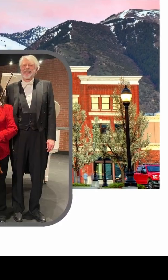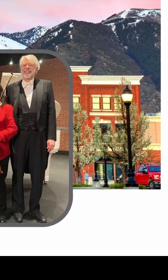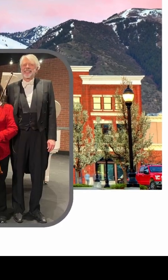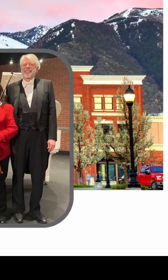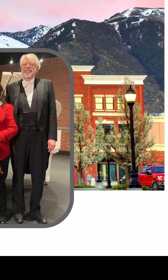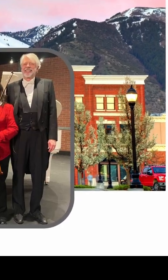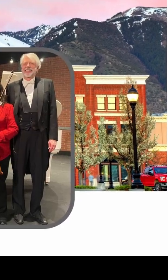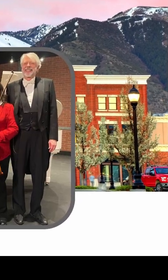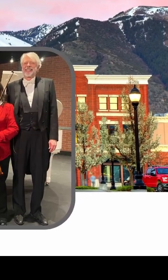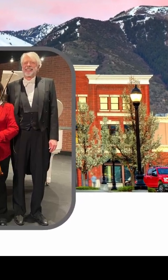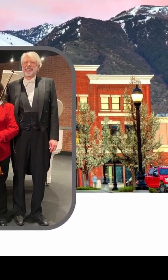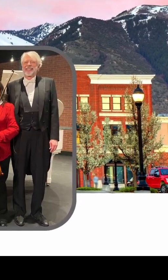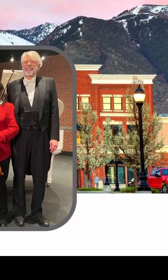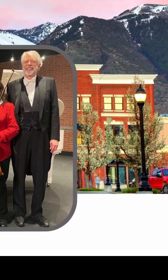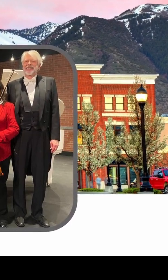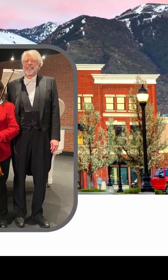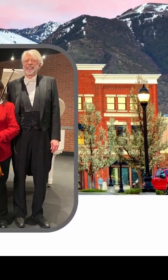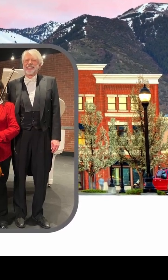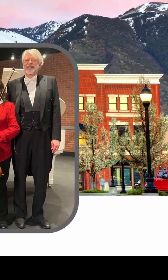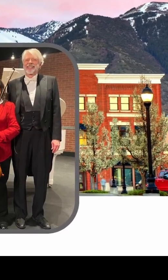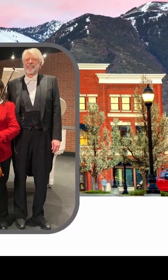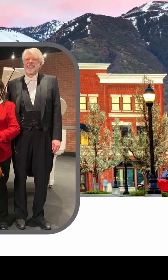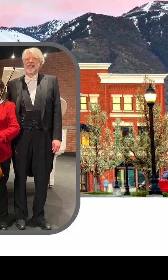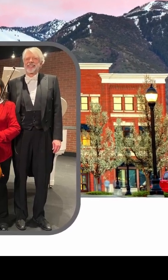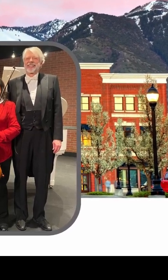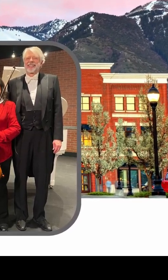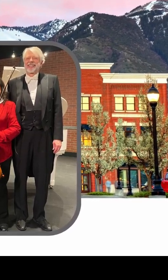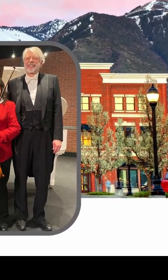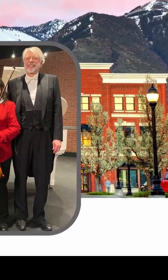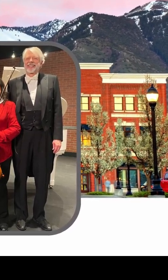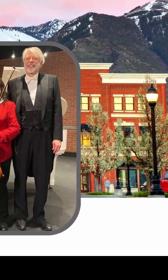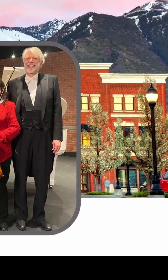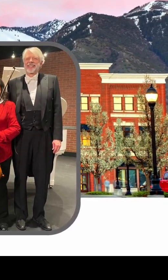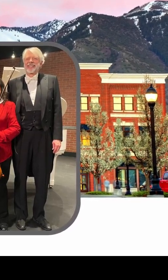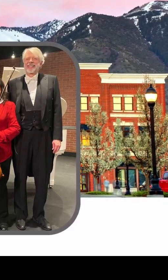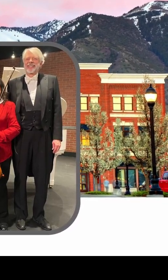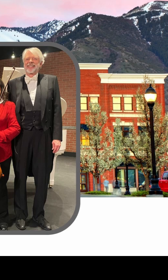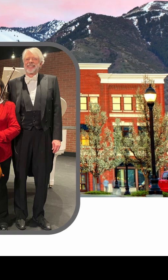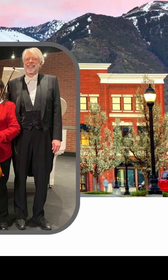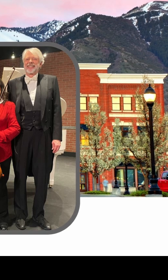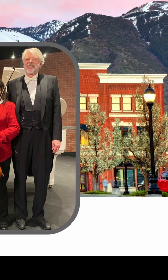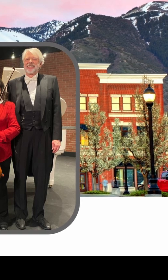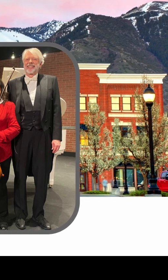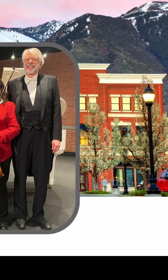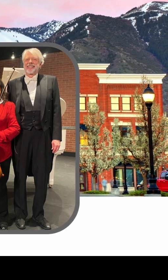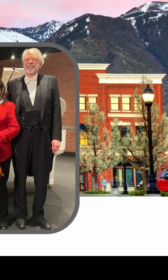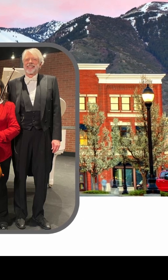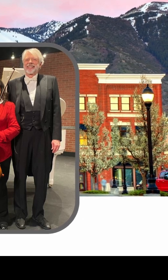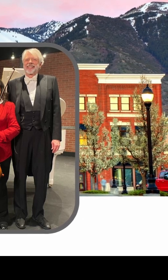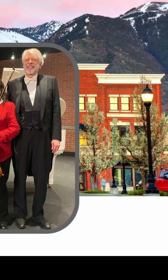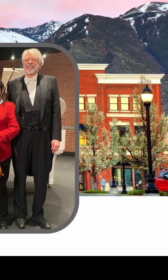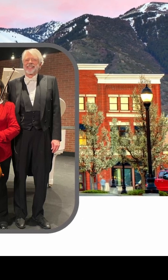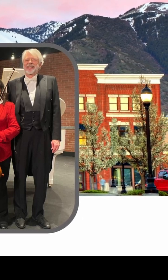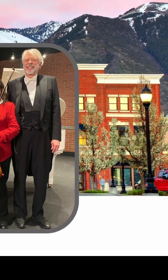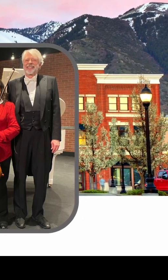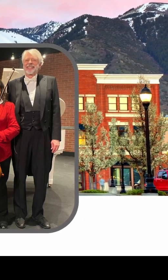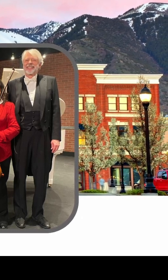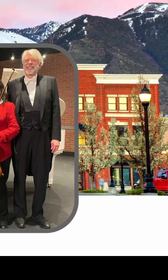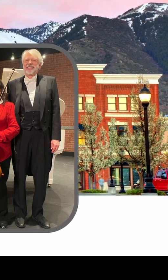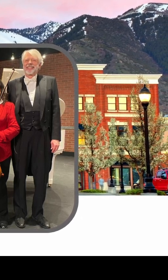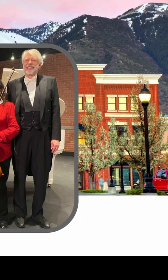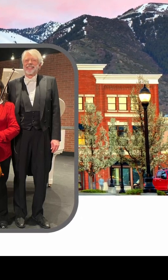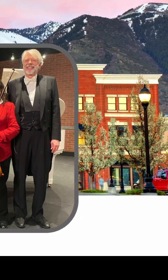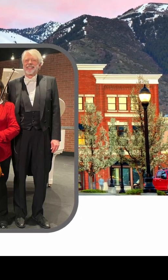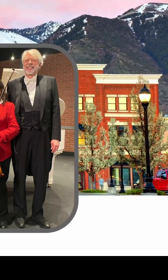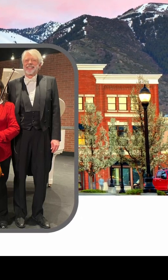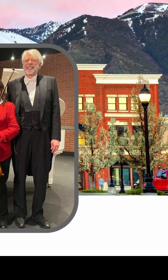Story Crossroads is pleased to introduce Richard Hatch, a story magician. He is accompanied by his wife, Rosemary